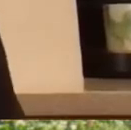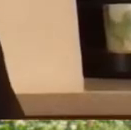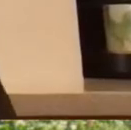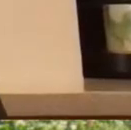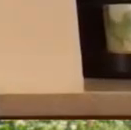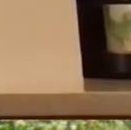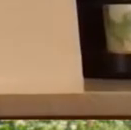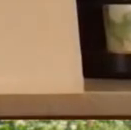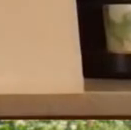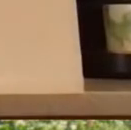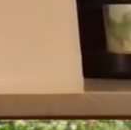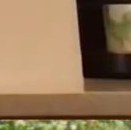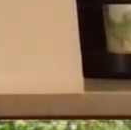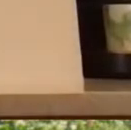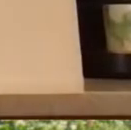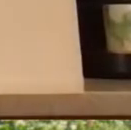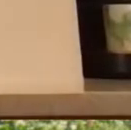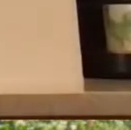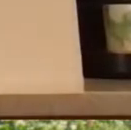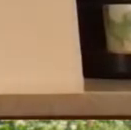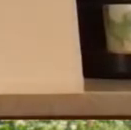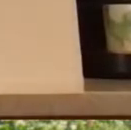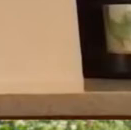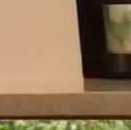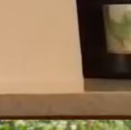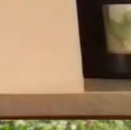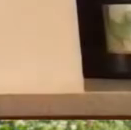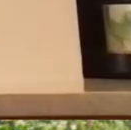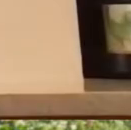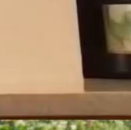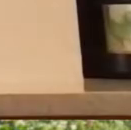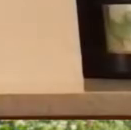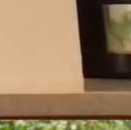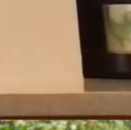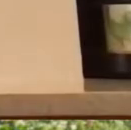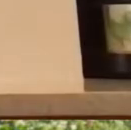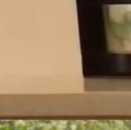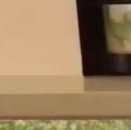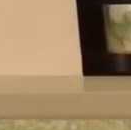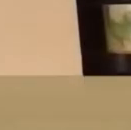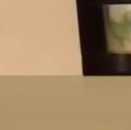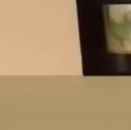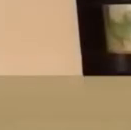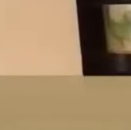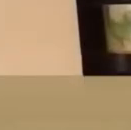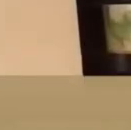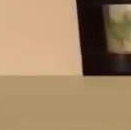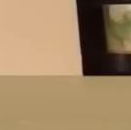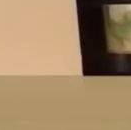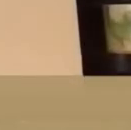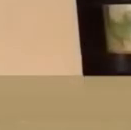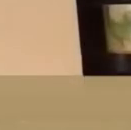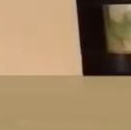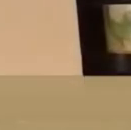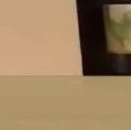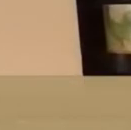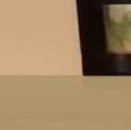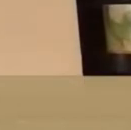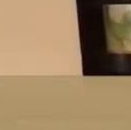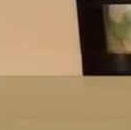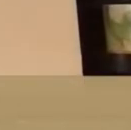Well, that was great with or without the mask. And I would have to say from personal experience that members of the White House